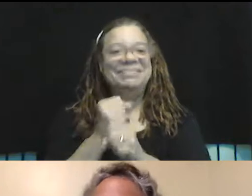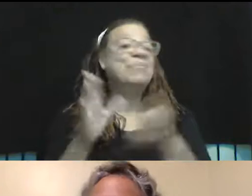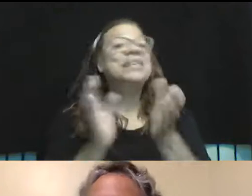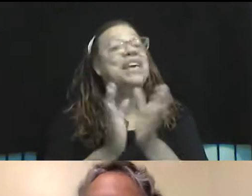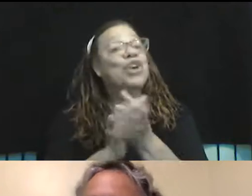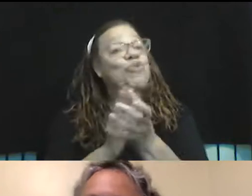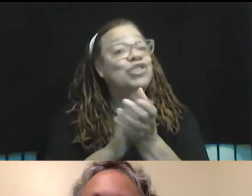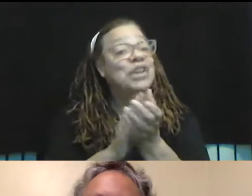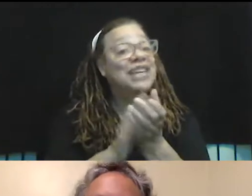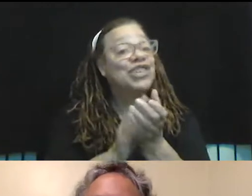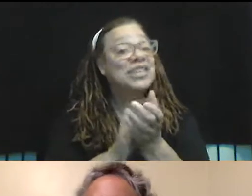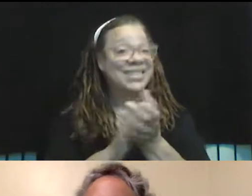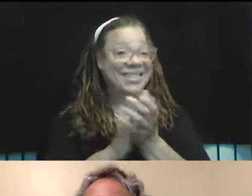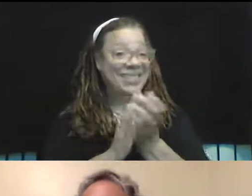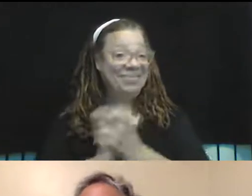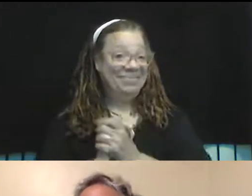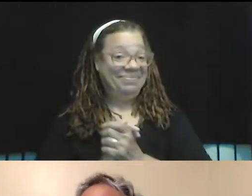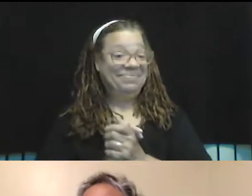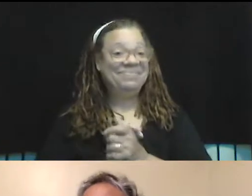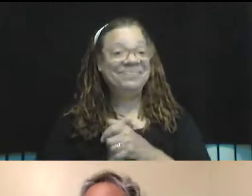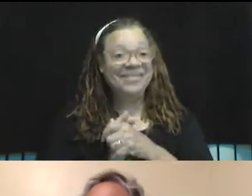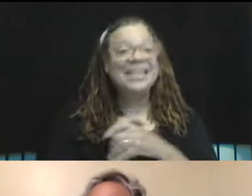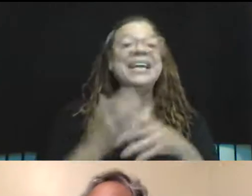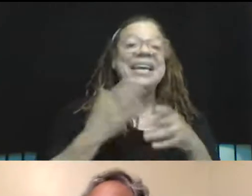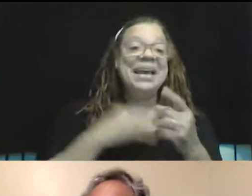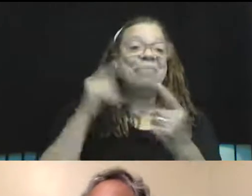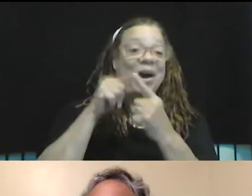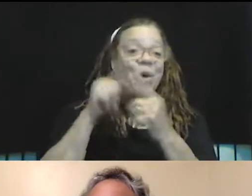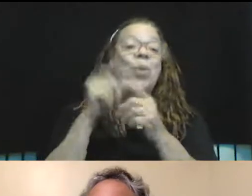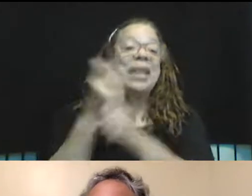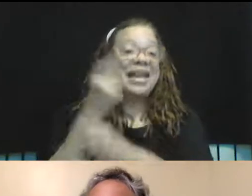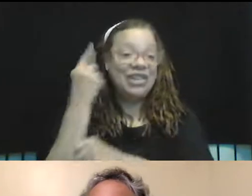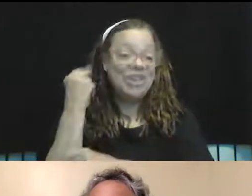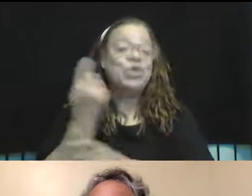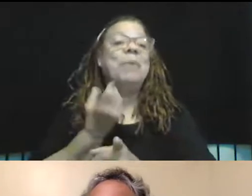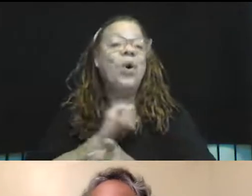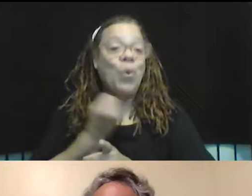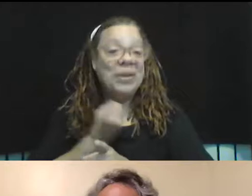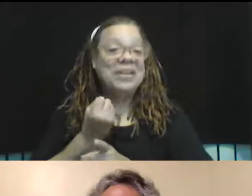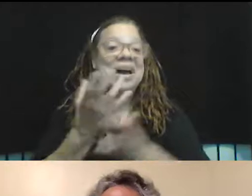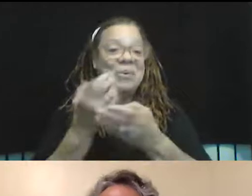Oh, thank you. Yeah, it was my goal last year, so I was determined to get it done.